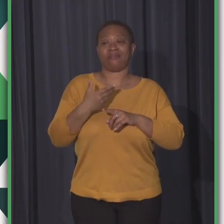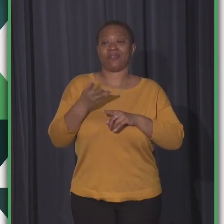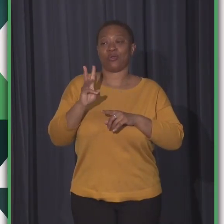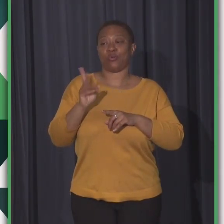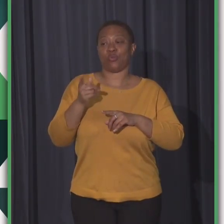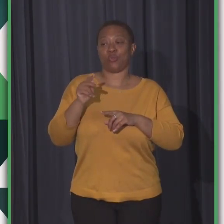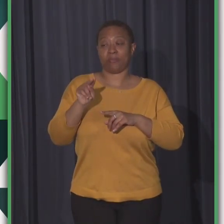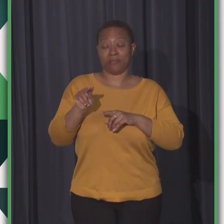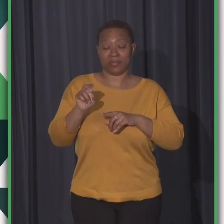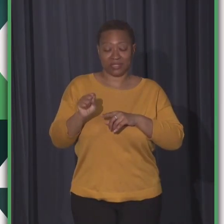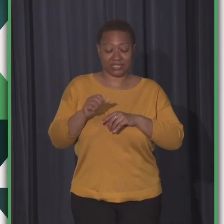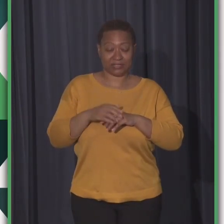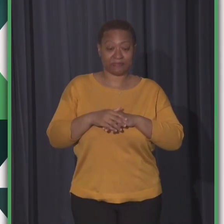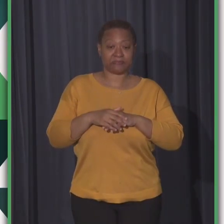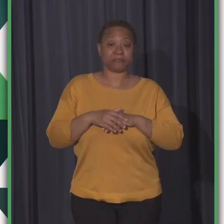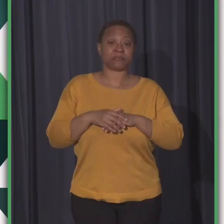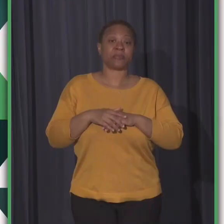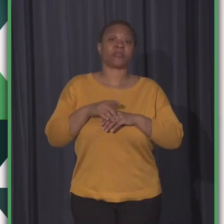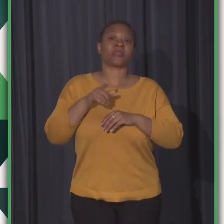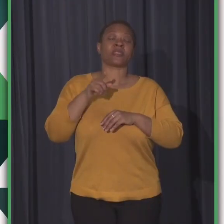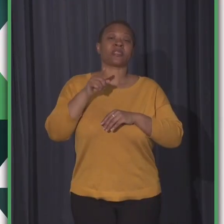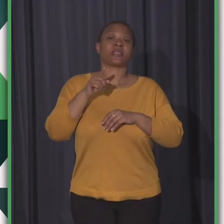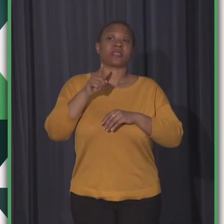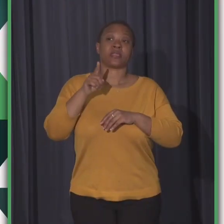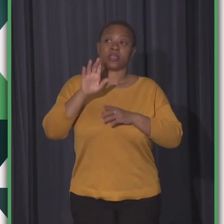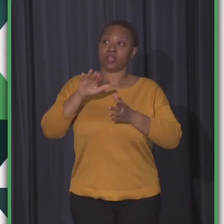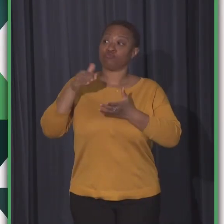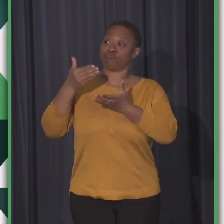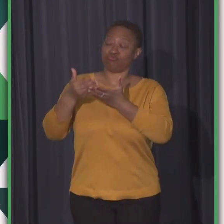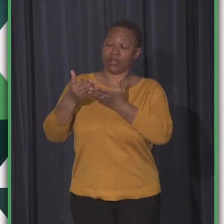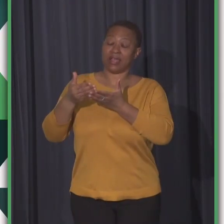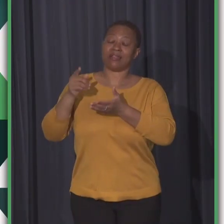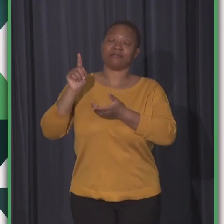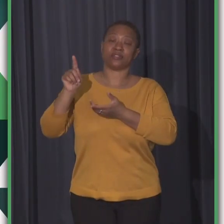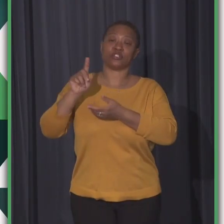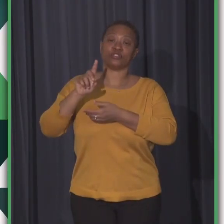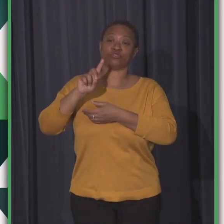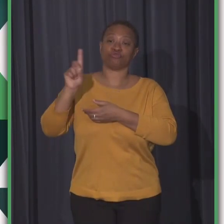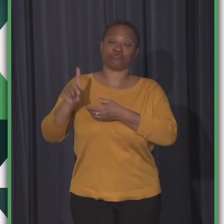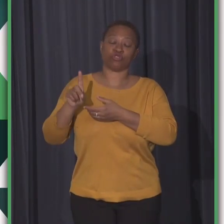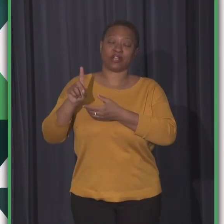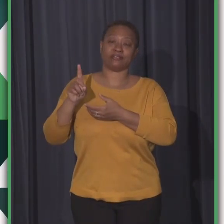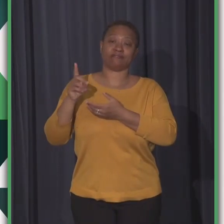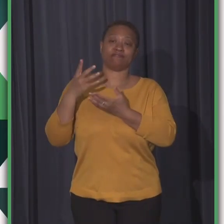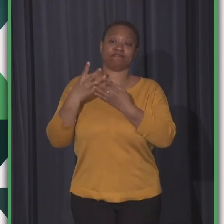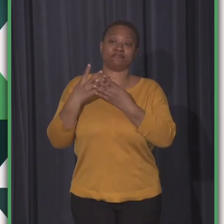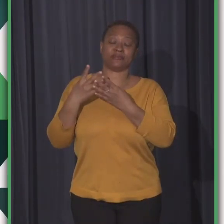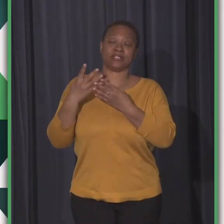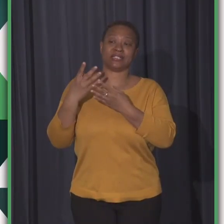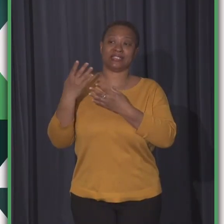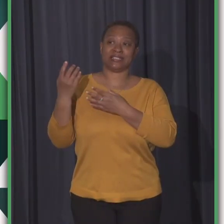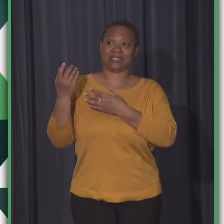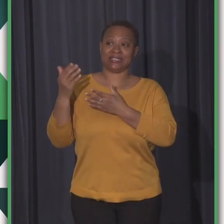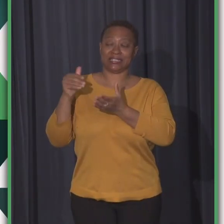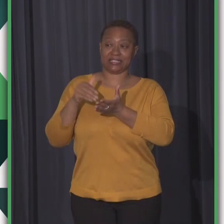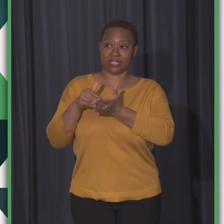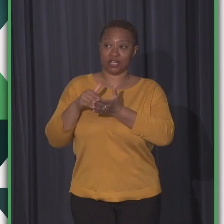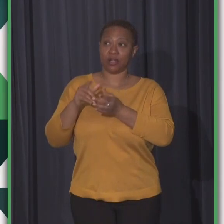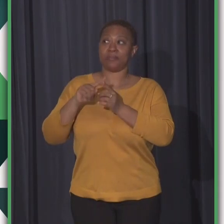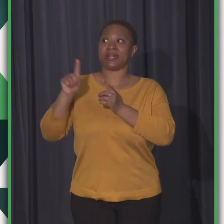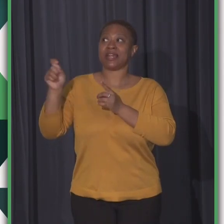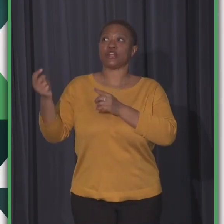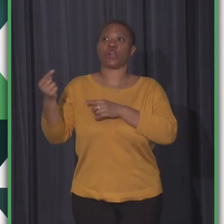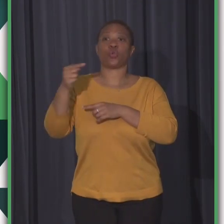the Detroit Detention Center, and they took him to the hospital for a medical